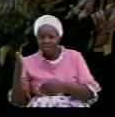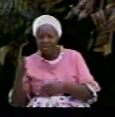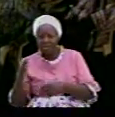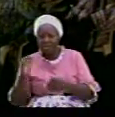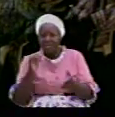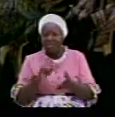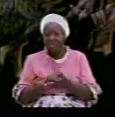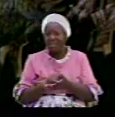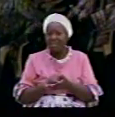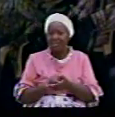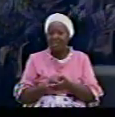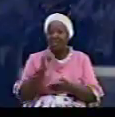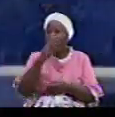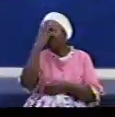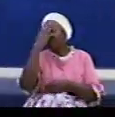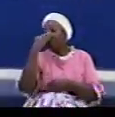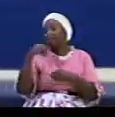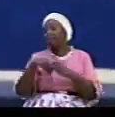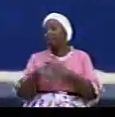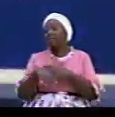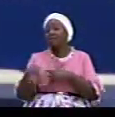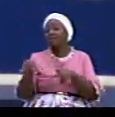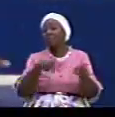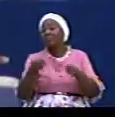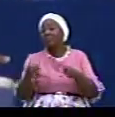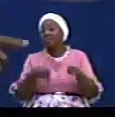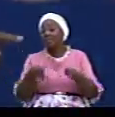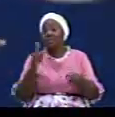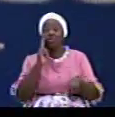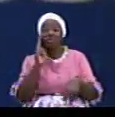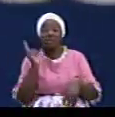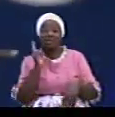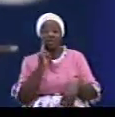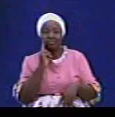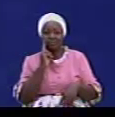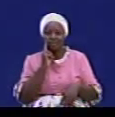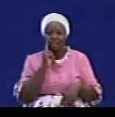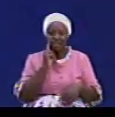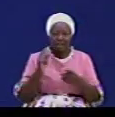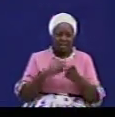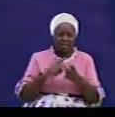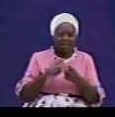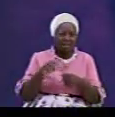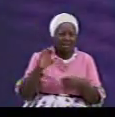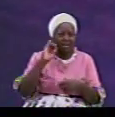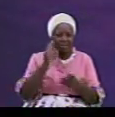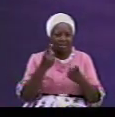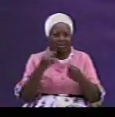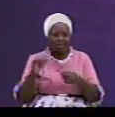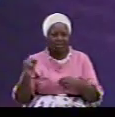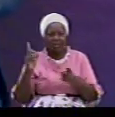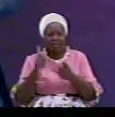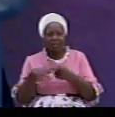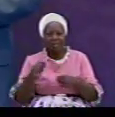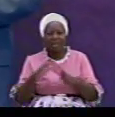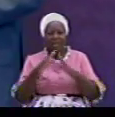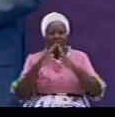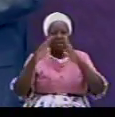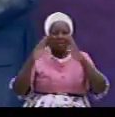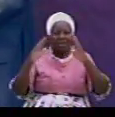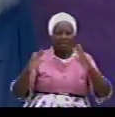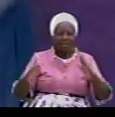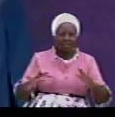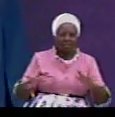nightclub and is coming to the house,